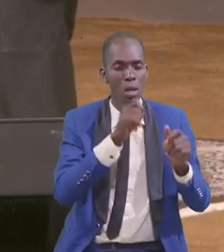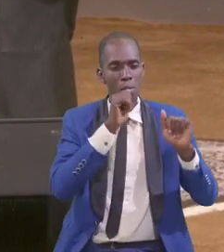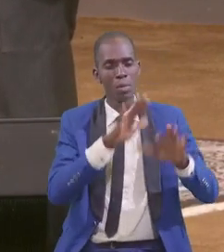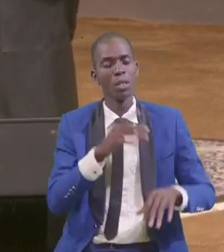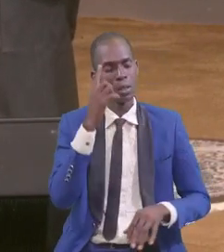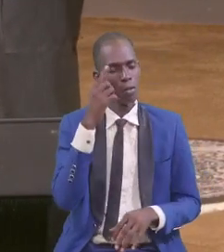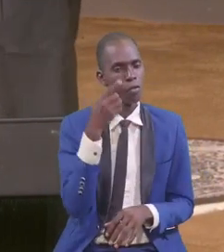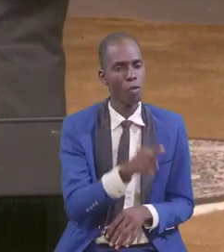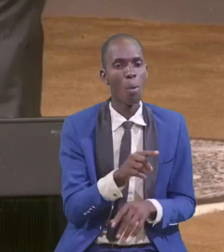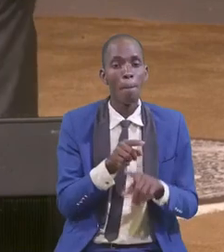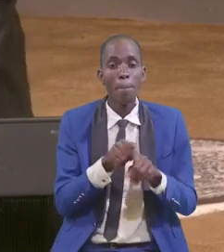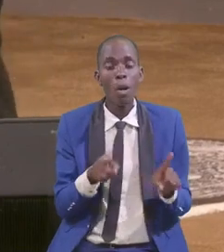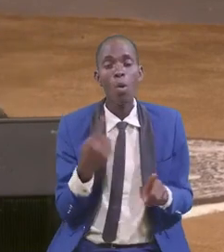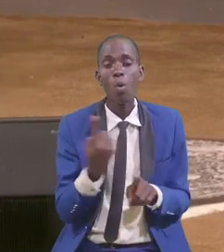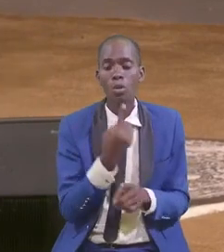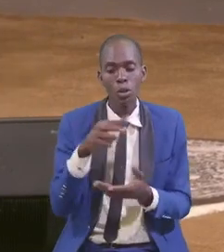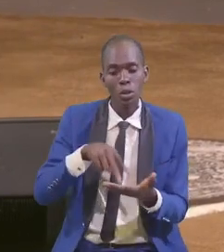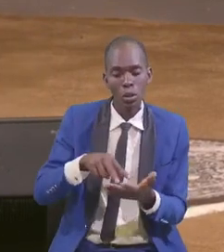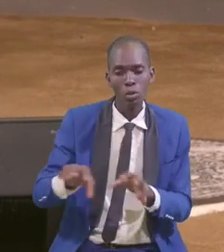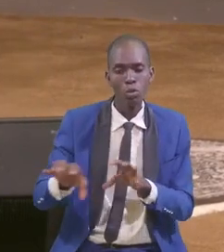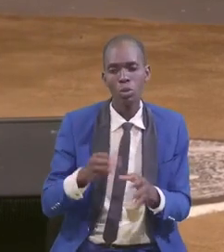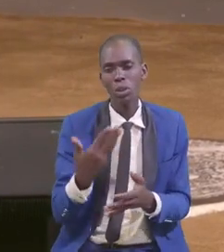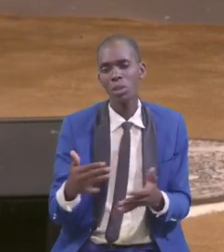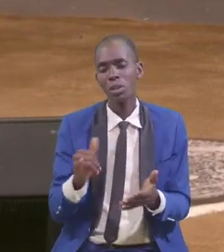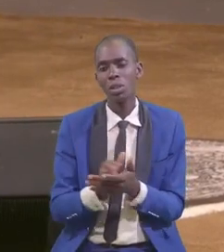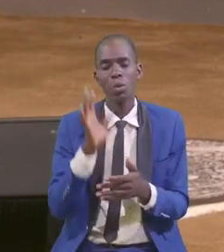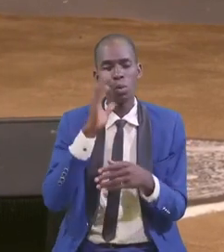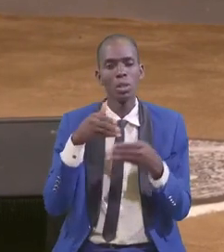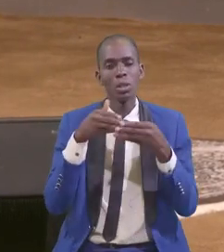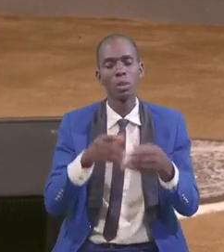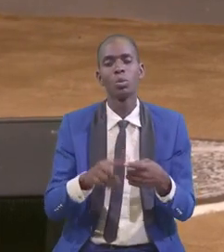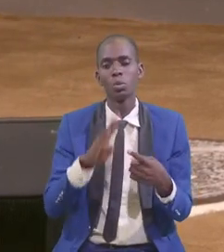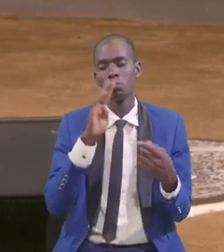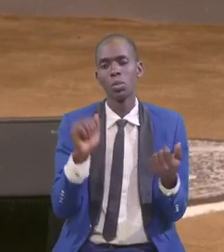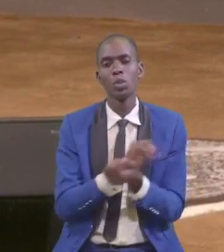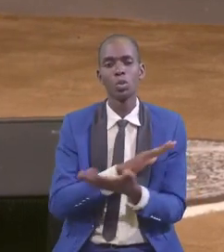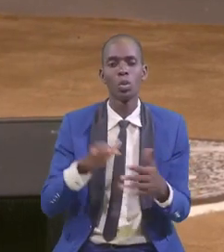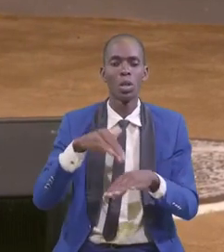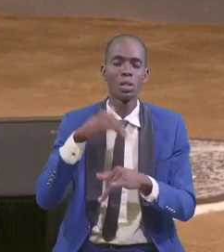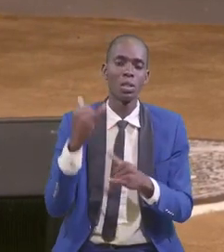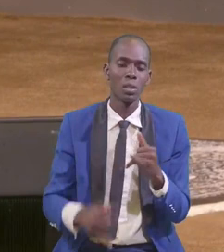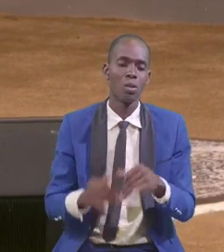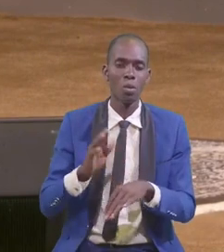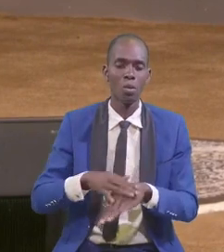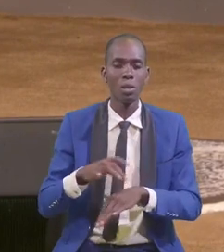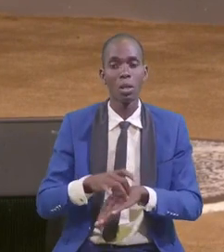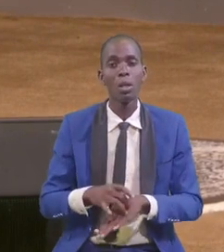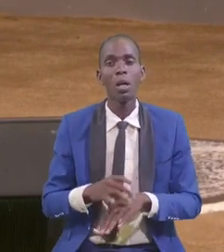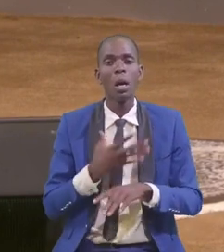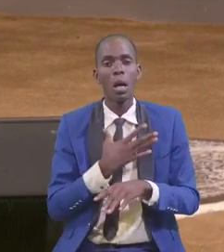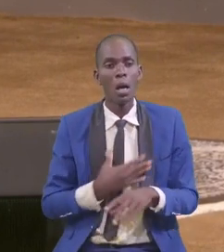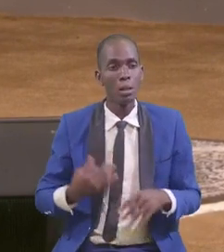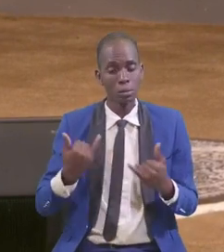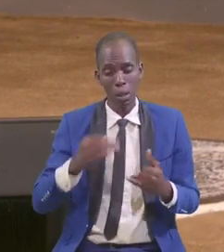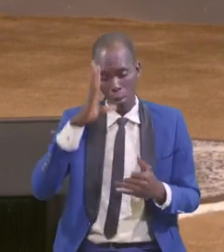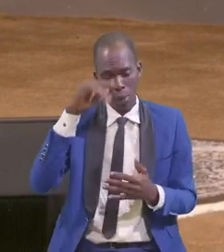the end of their day. And he thought within himself, saying, what shall I do? Because